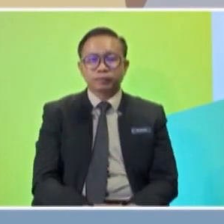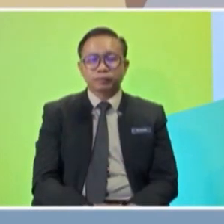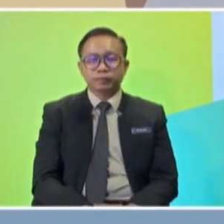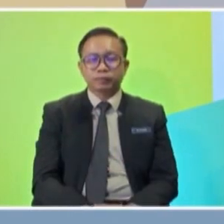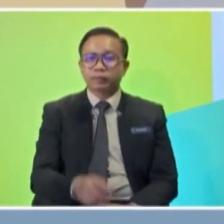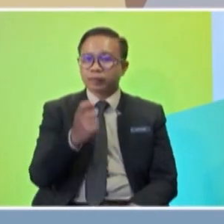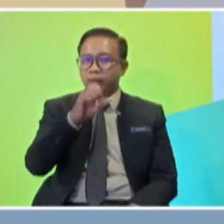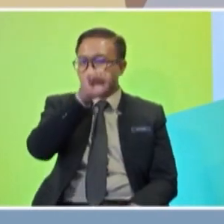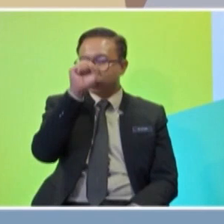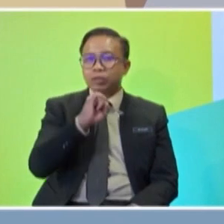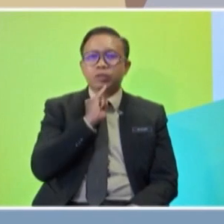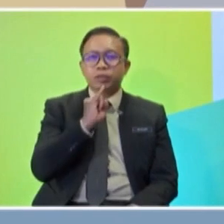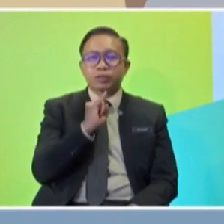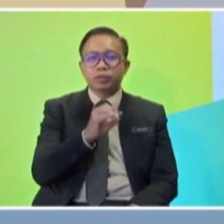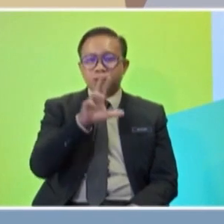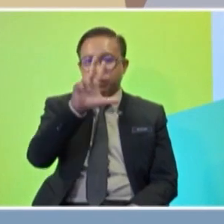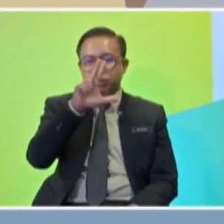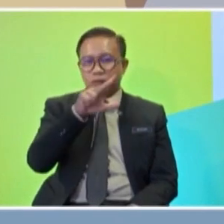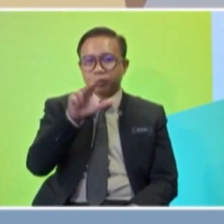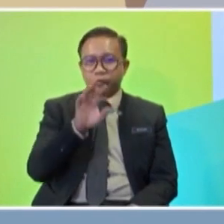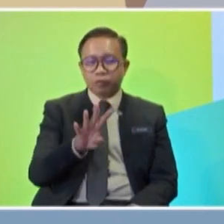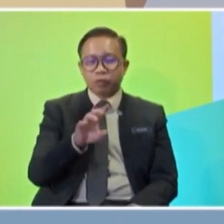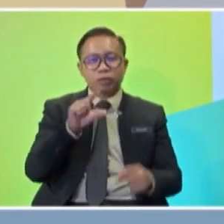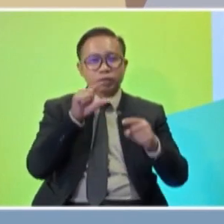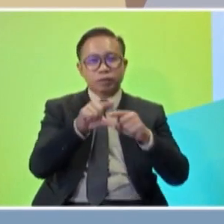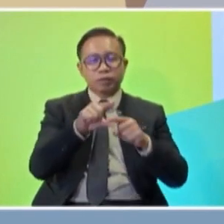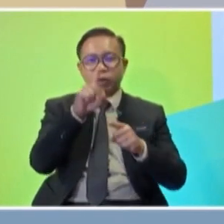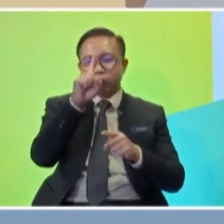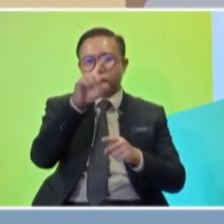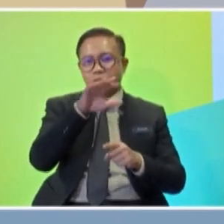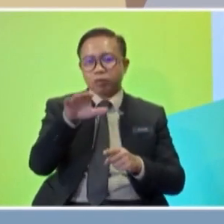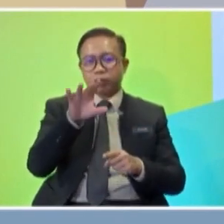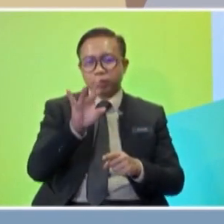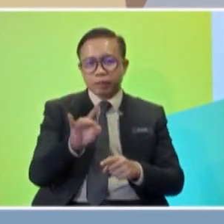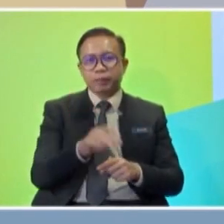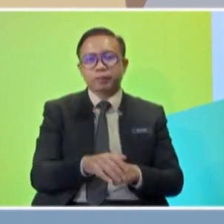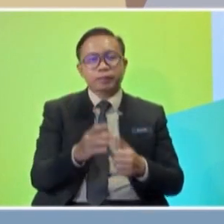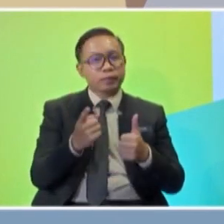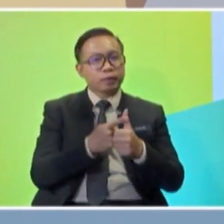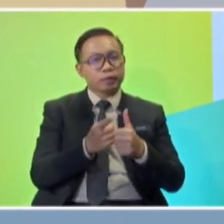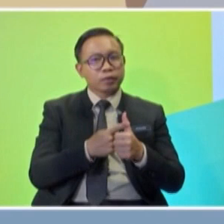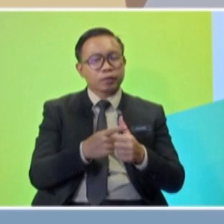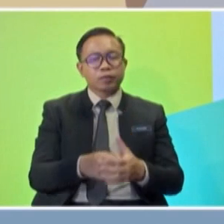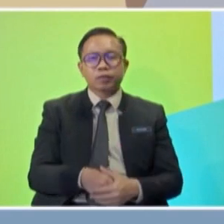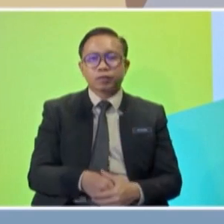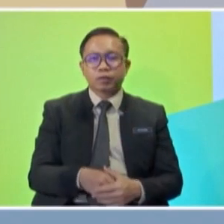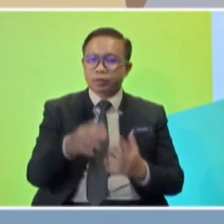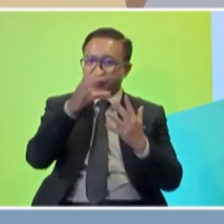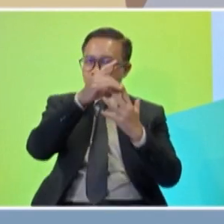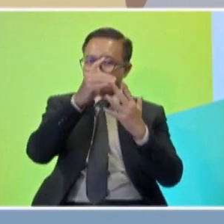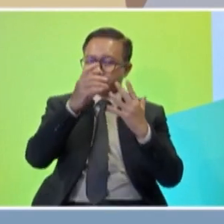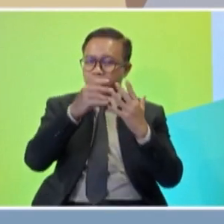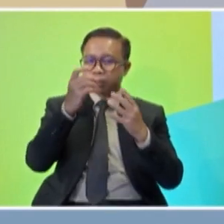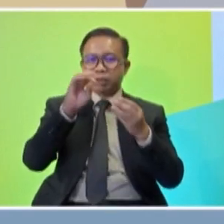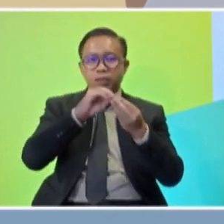So the question is 3 over 4 divided by 1 over 8. First, we need to flip